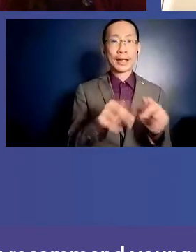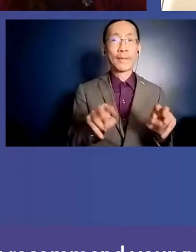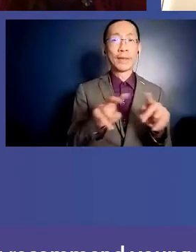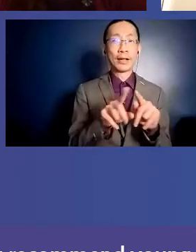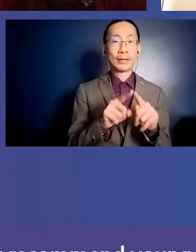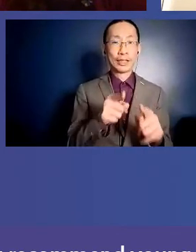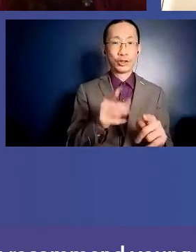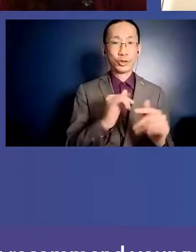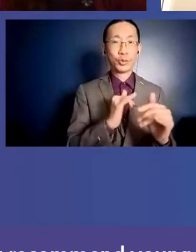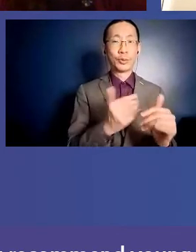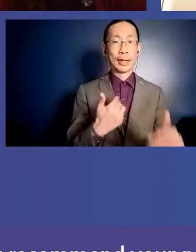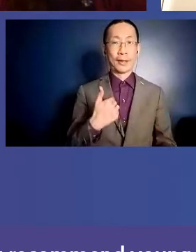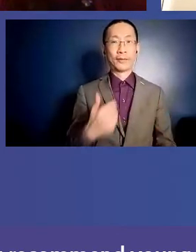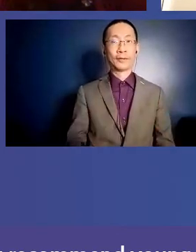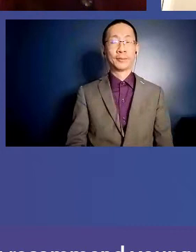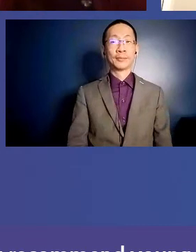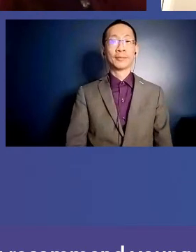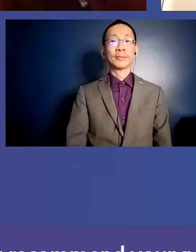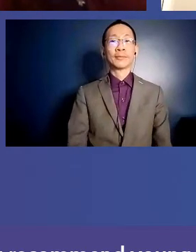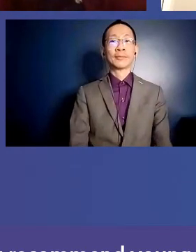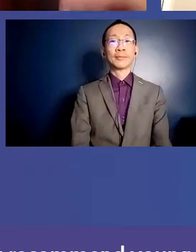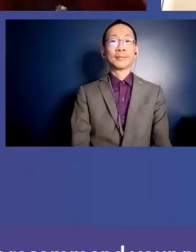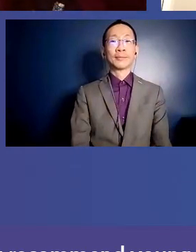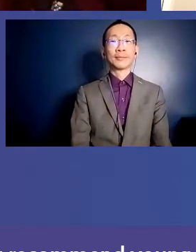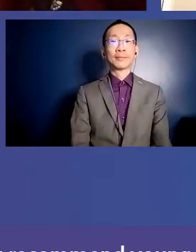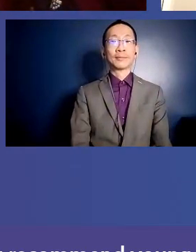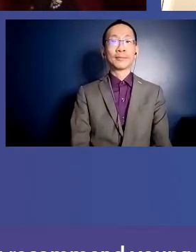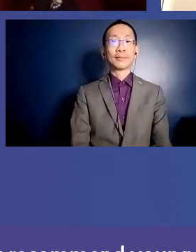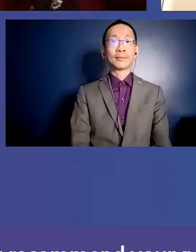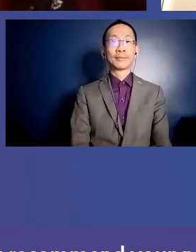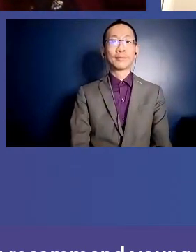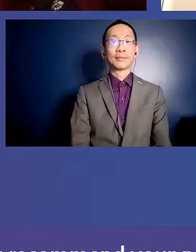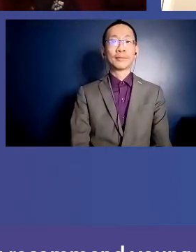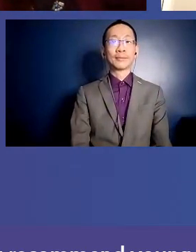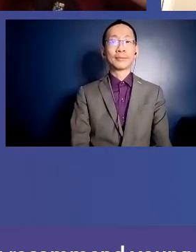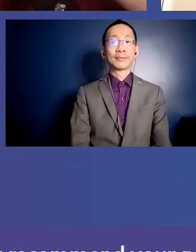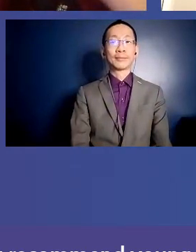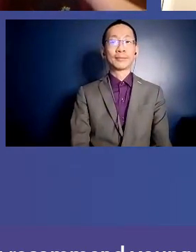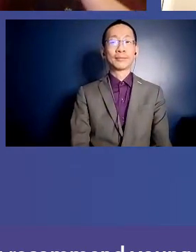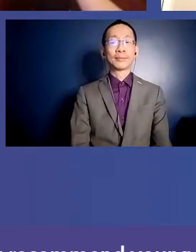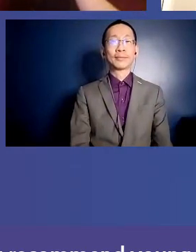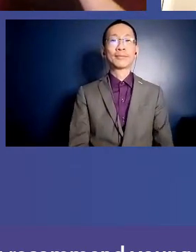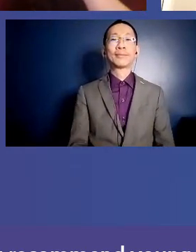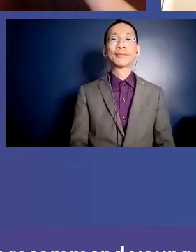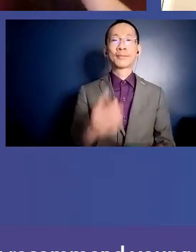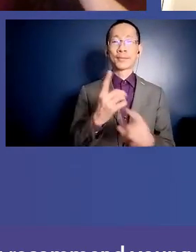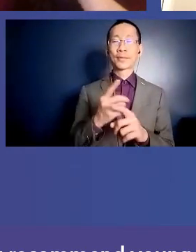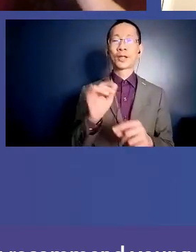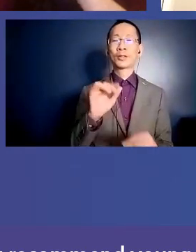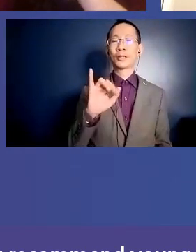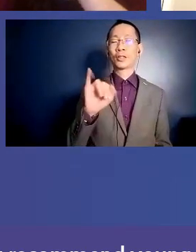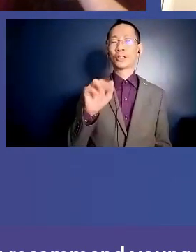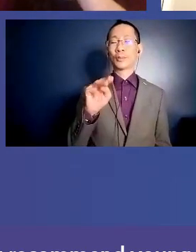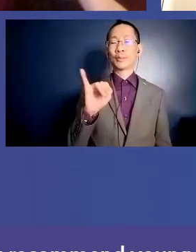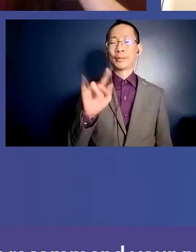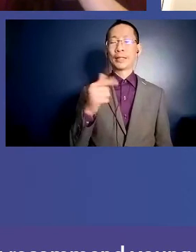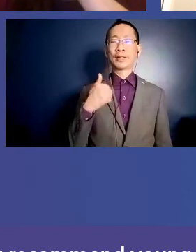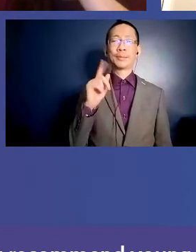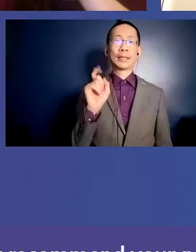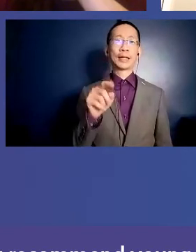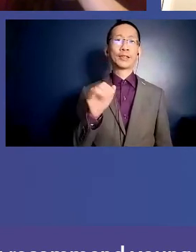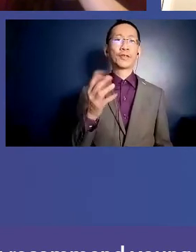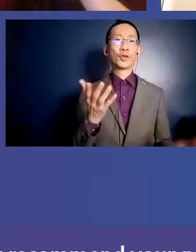as you do. Yeah, right on. And Jamil, I might ask you if you're willing to speak a little